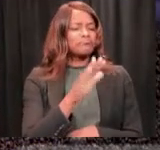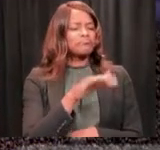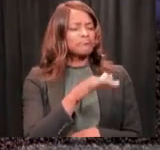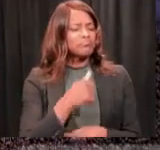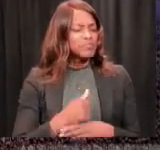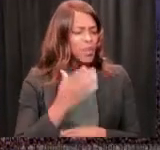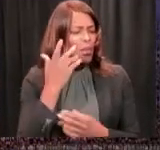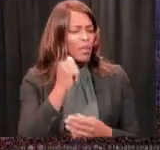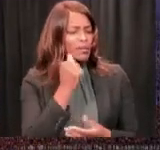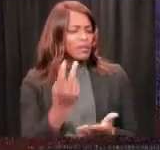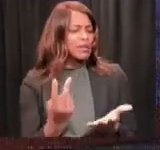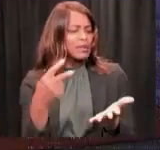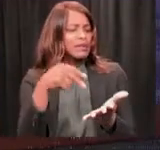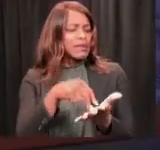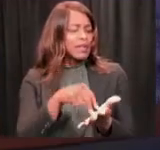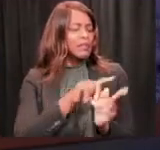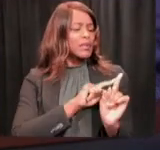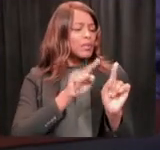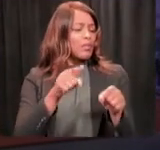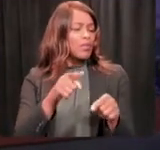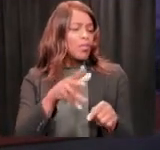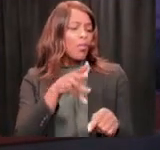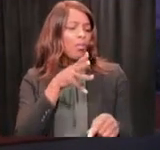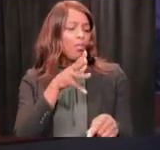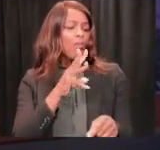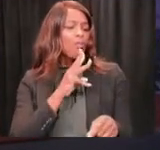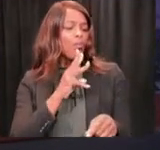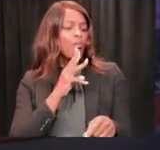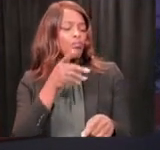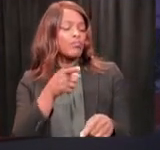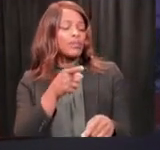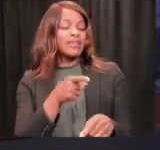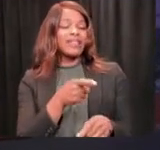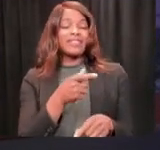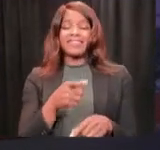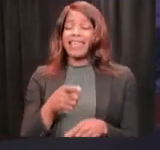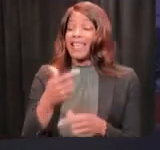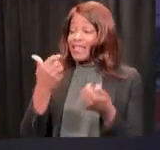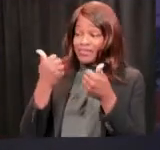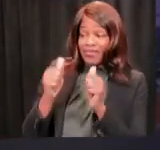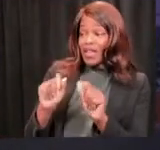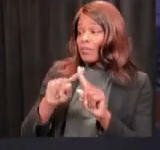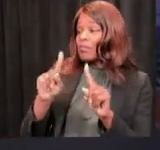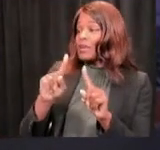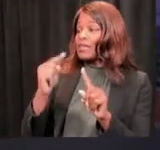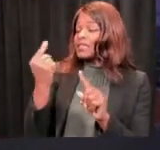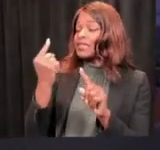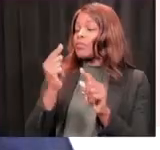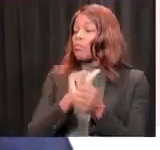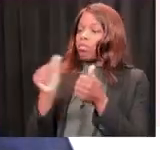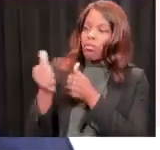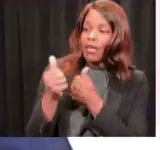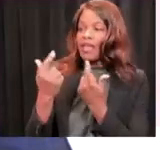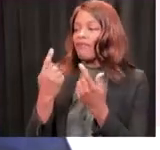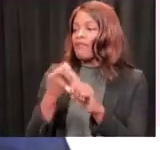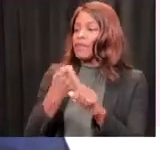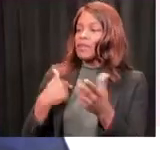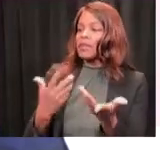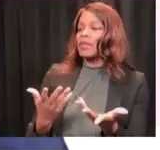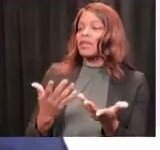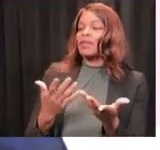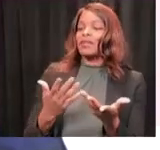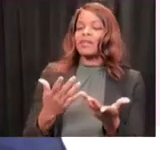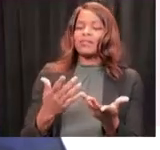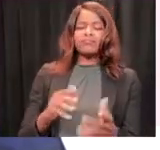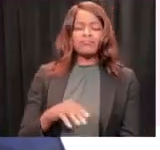not been able to get into the water? And this man says, listen, every time I try, somebody else gets in front of him. And then Jesus asks this